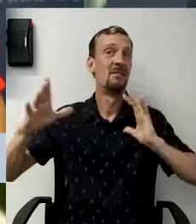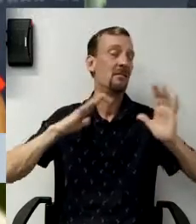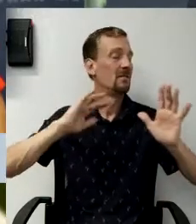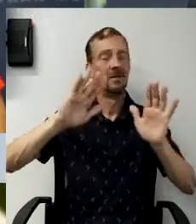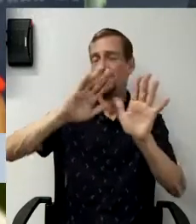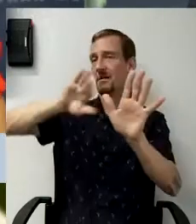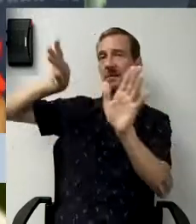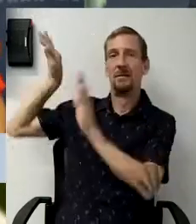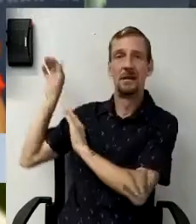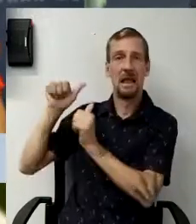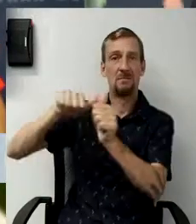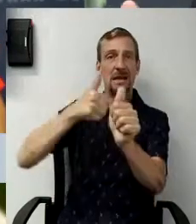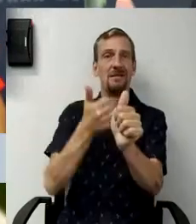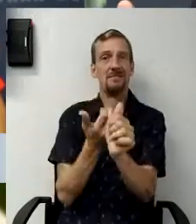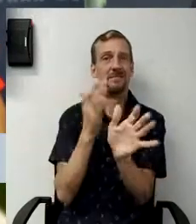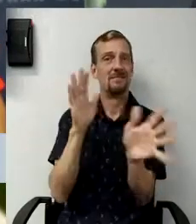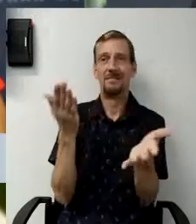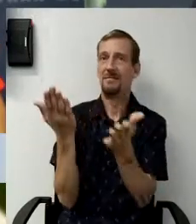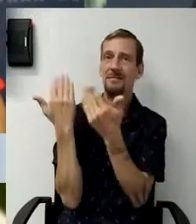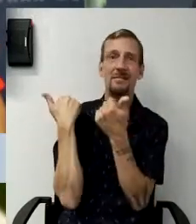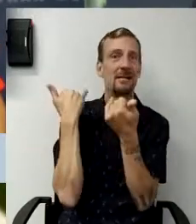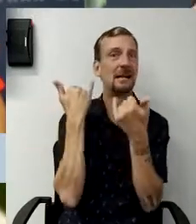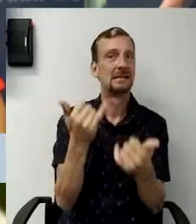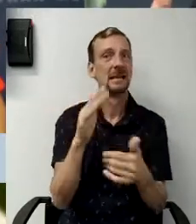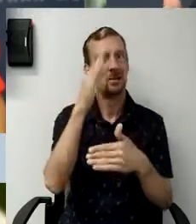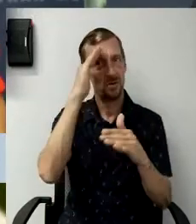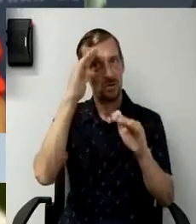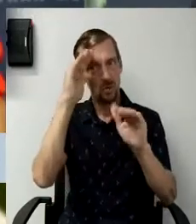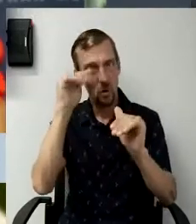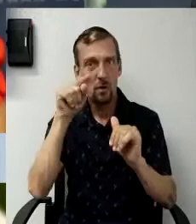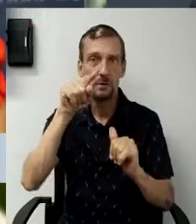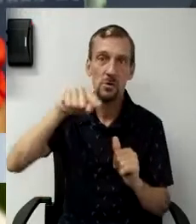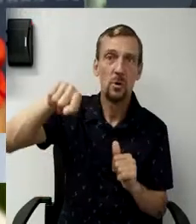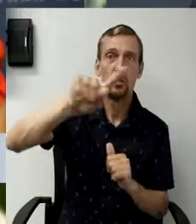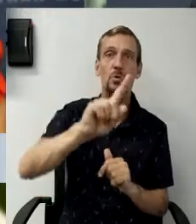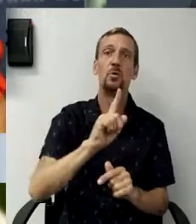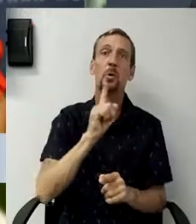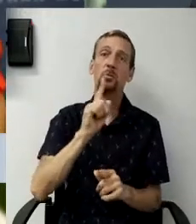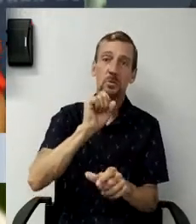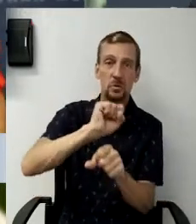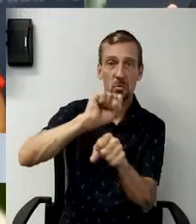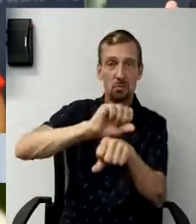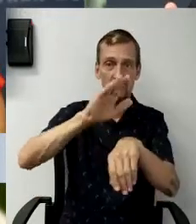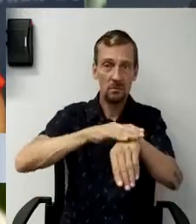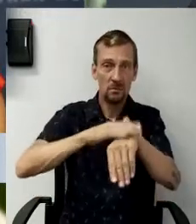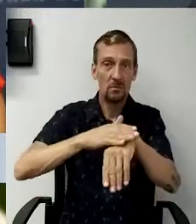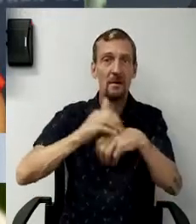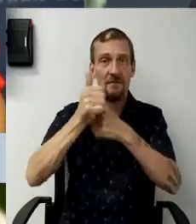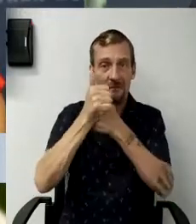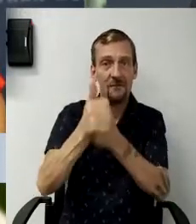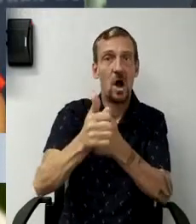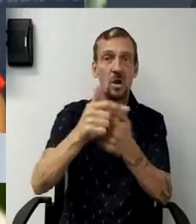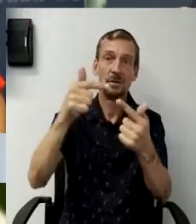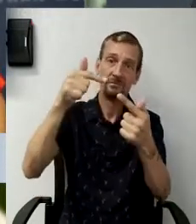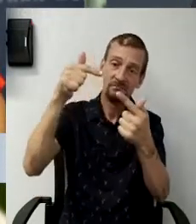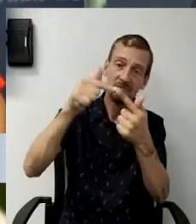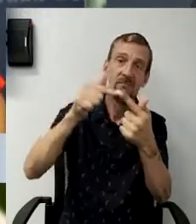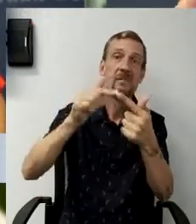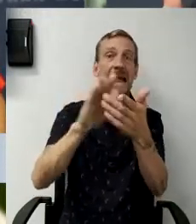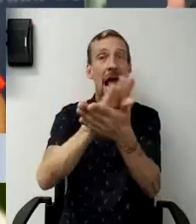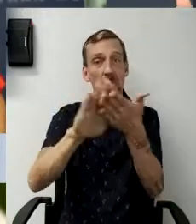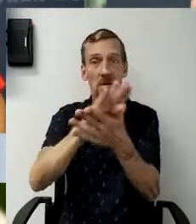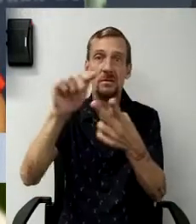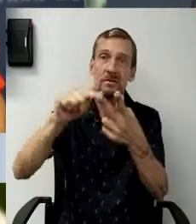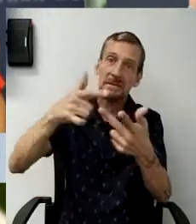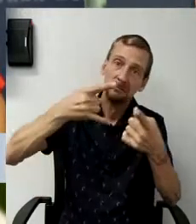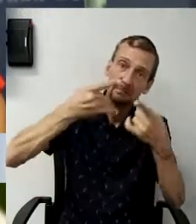now, and perhaps folks are out there exercising, all the things that we encourage them to do with the hand